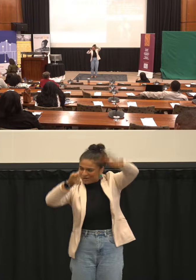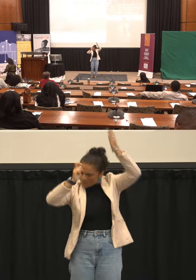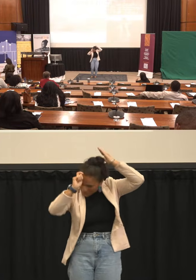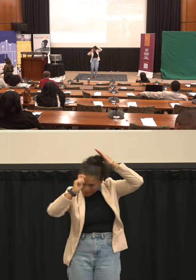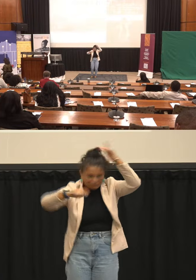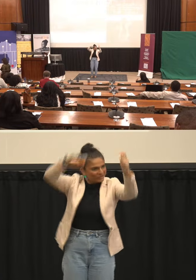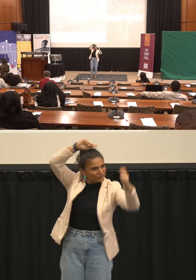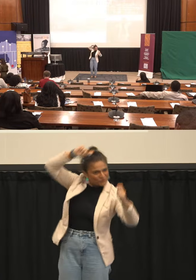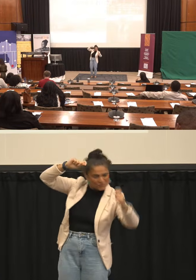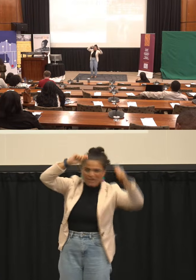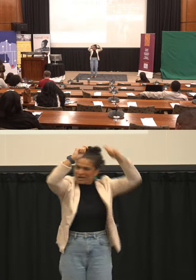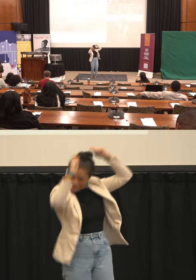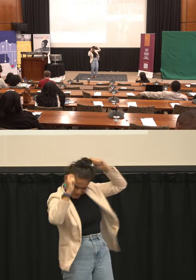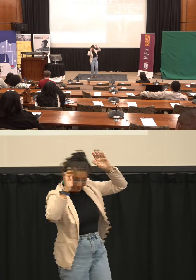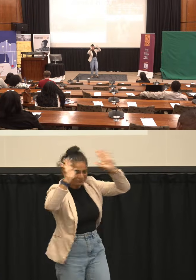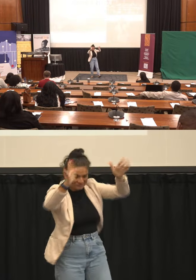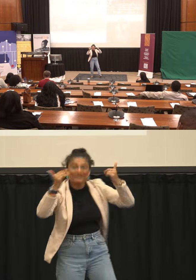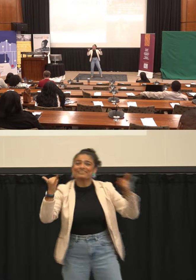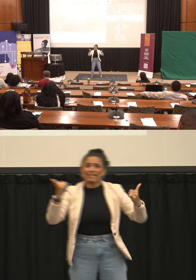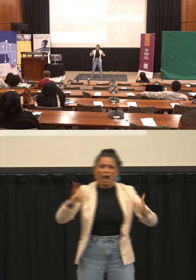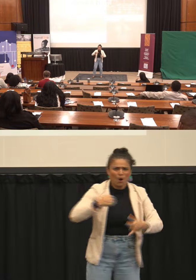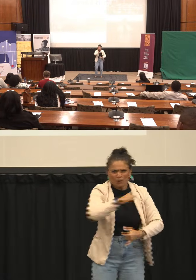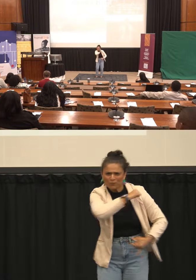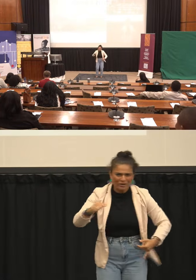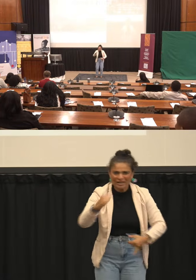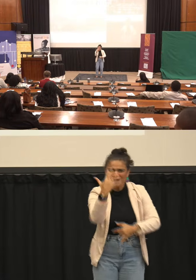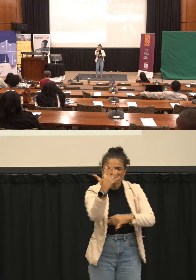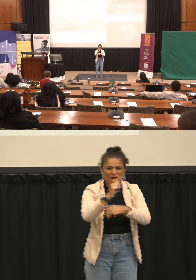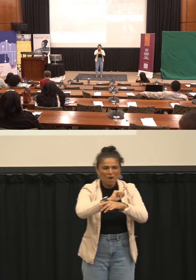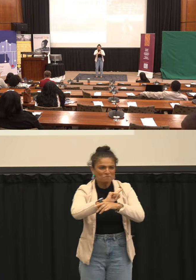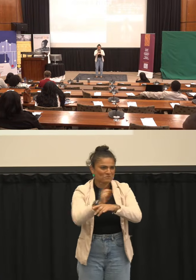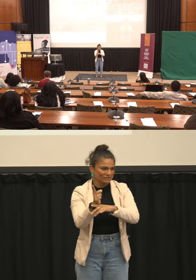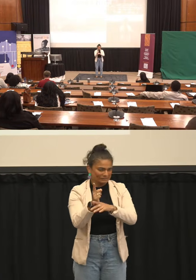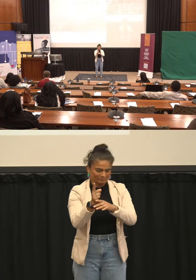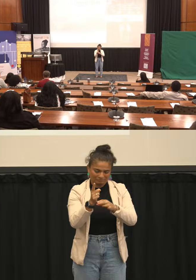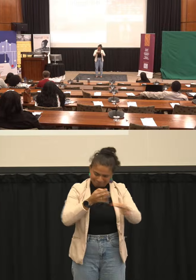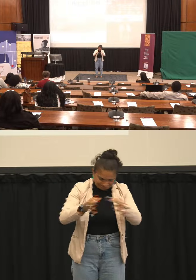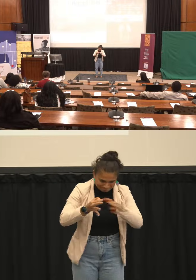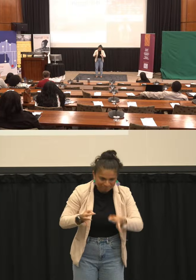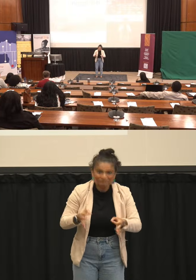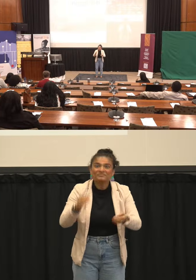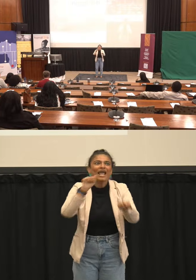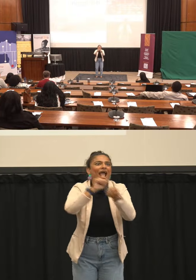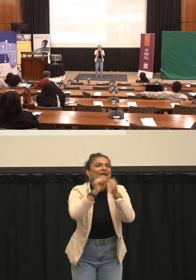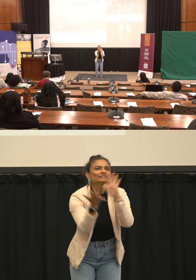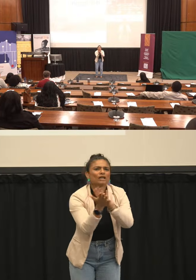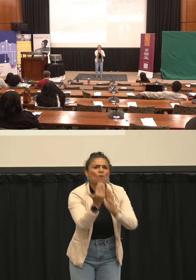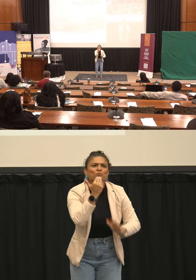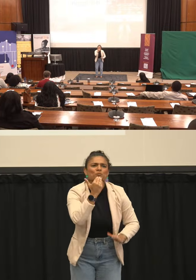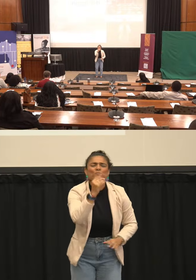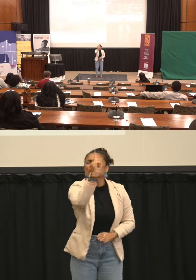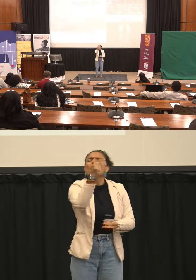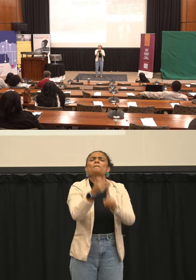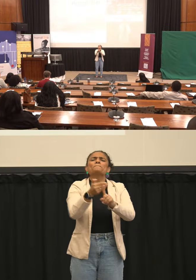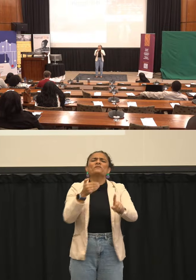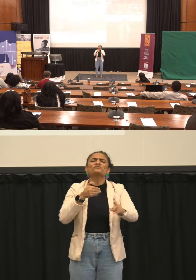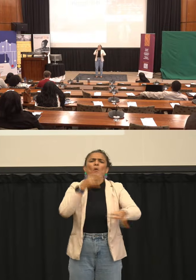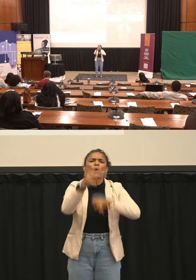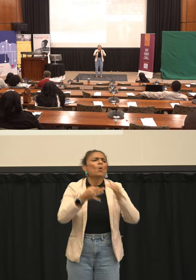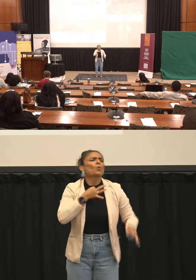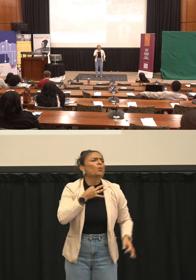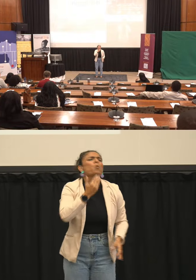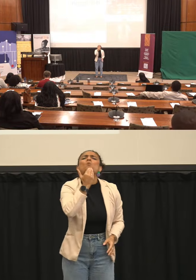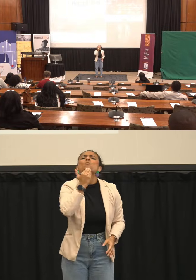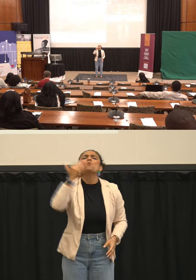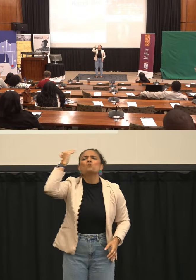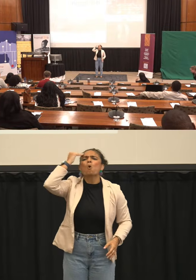Whew, I've got many hats to wear today. Okay, quickly, for 5 minutes. HandLab, who we are.